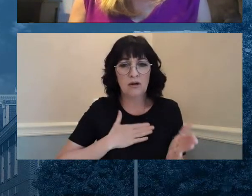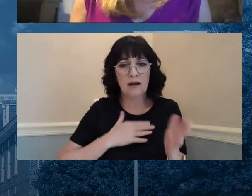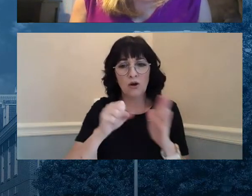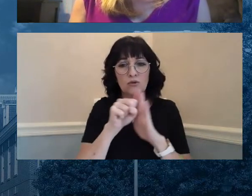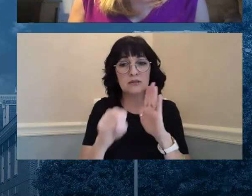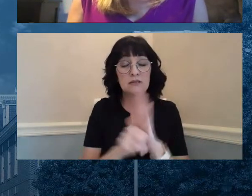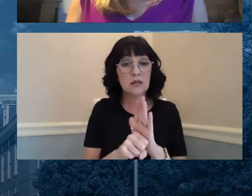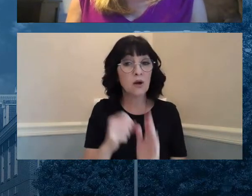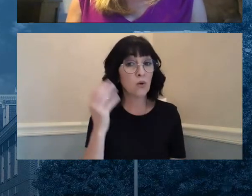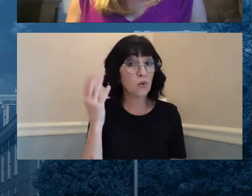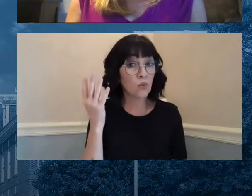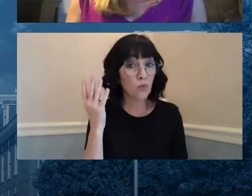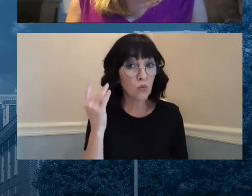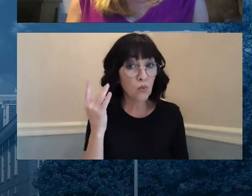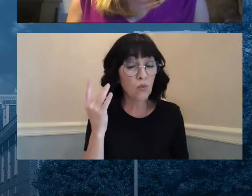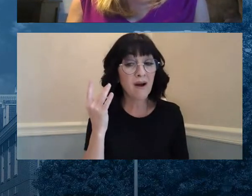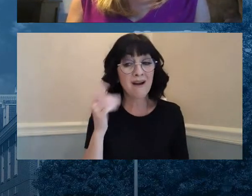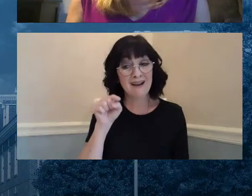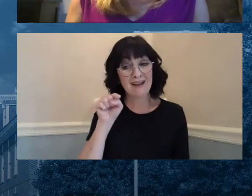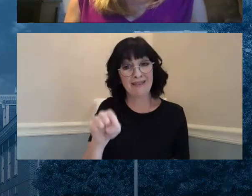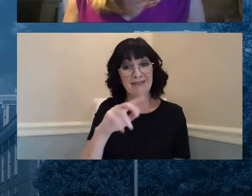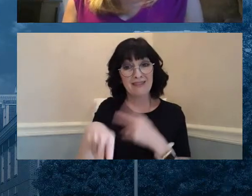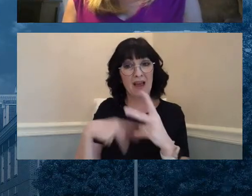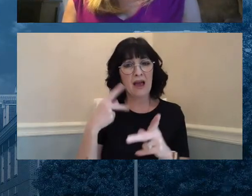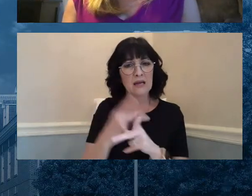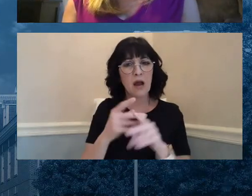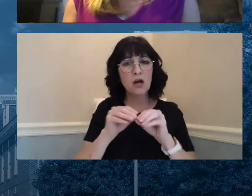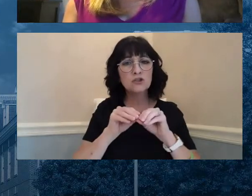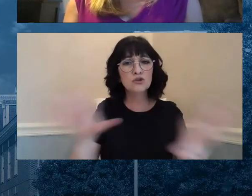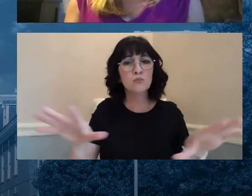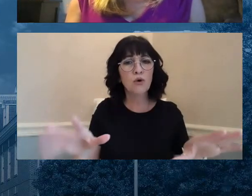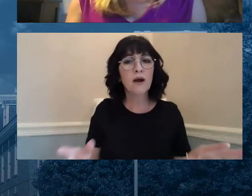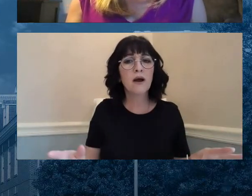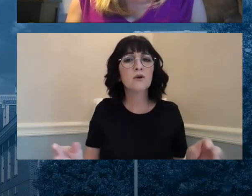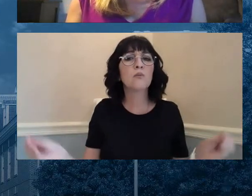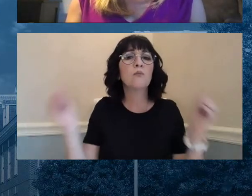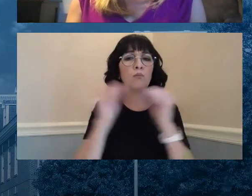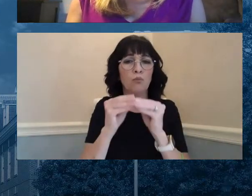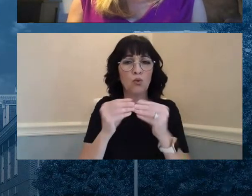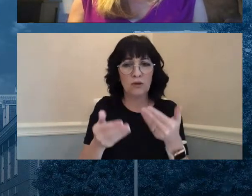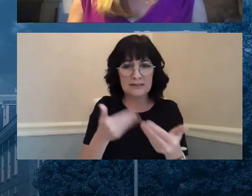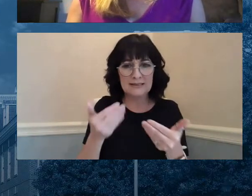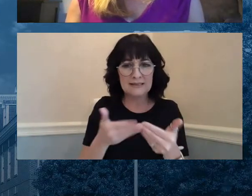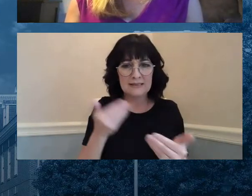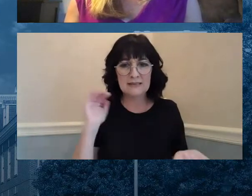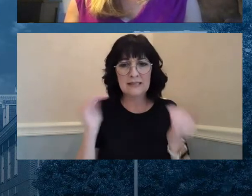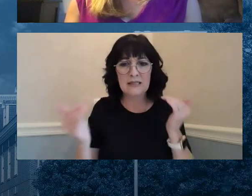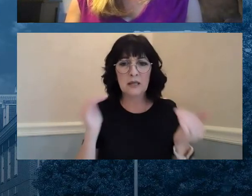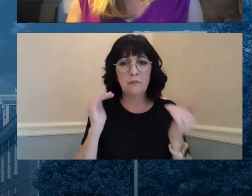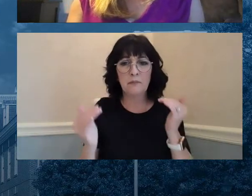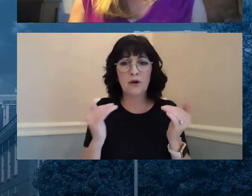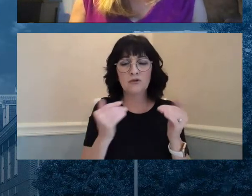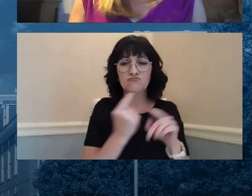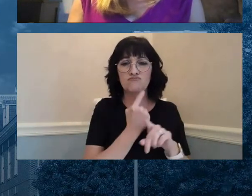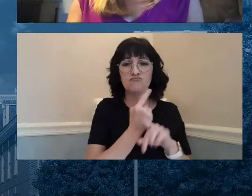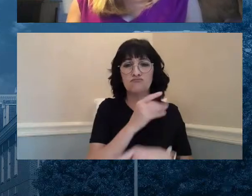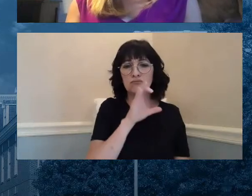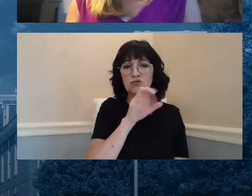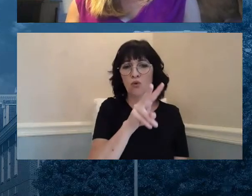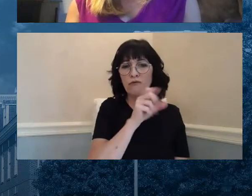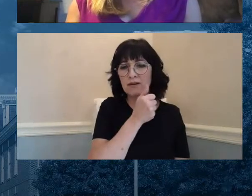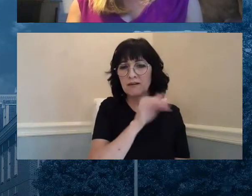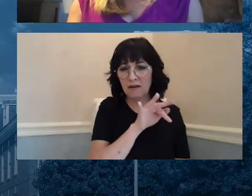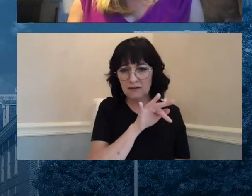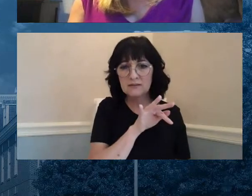do spread more easily. The increased percentage of variants that we see in our testing really helps to explain why we still